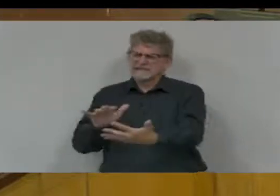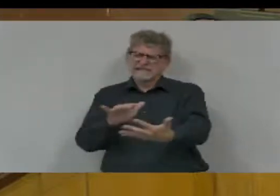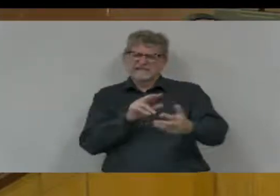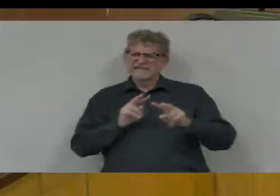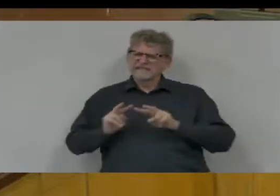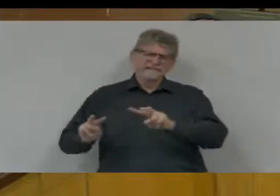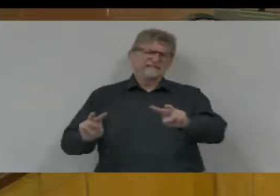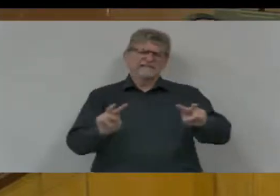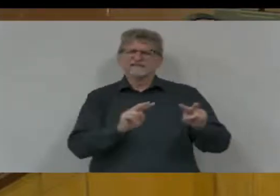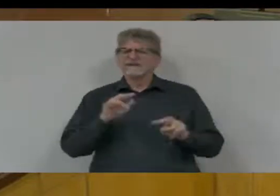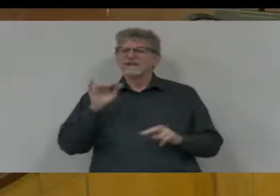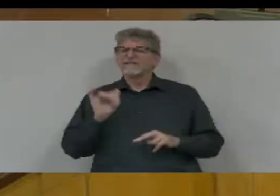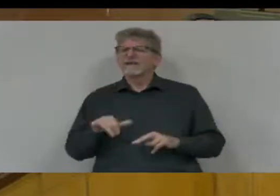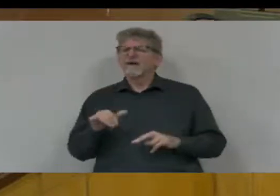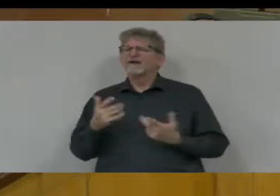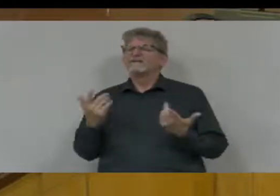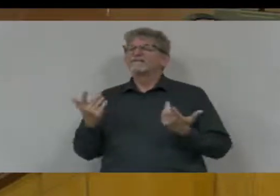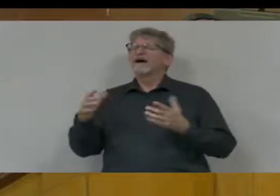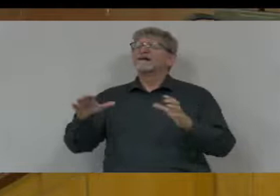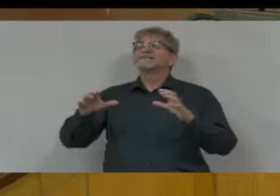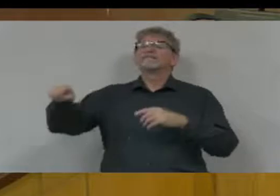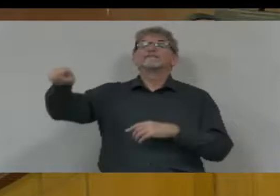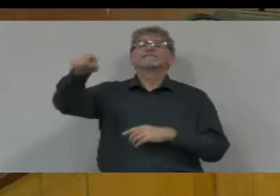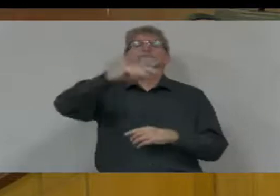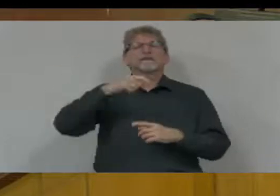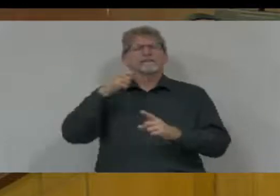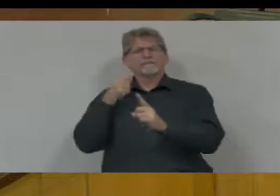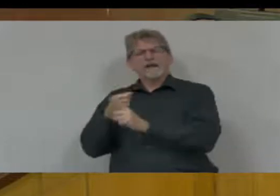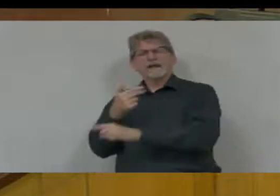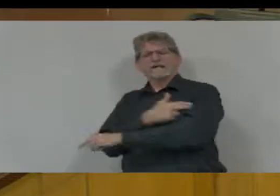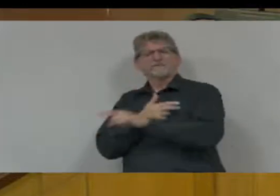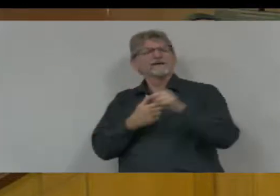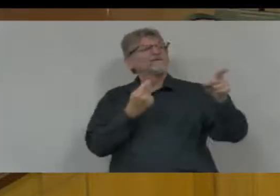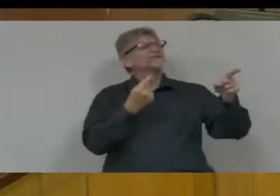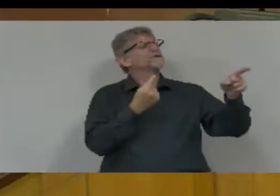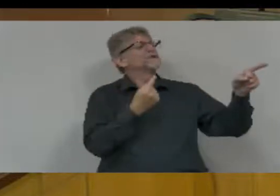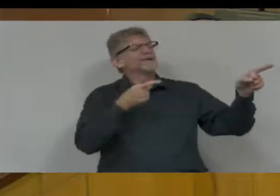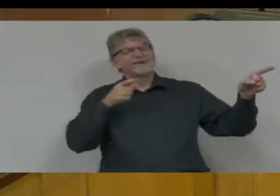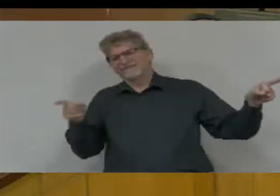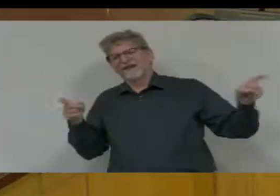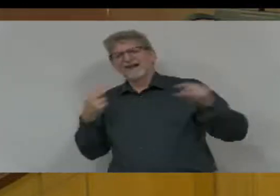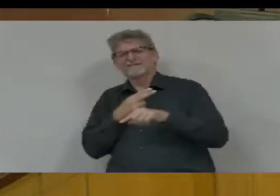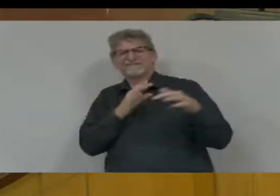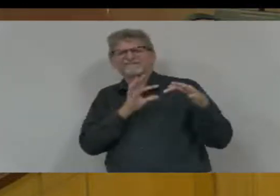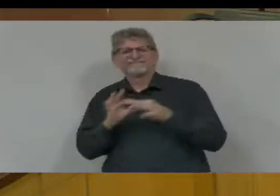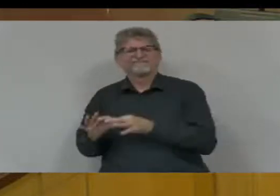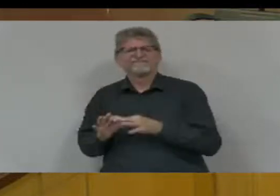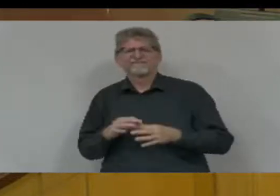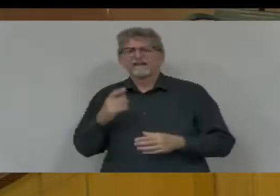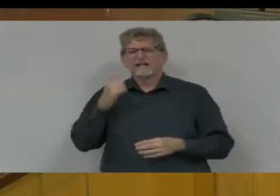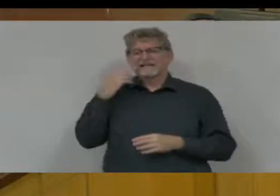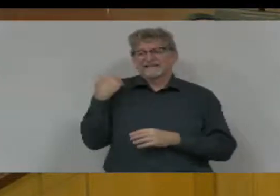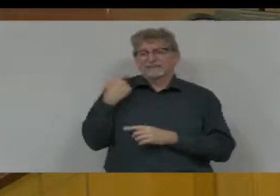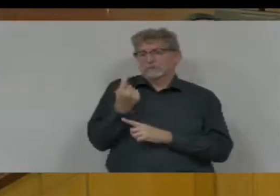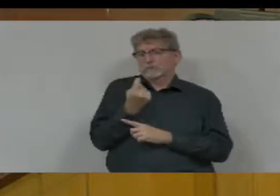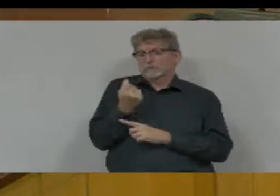hospitals at some point also. So it varies. I think Tuesday night at Franciscan, we really had